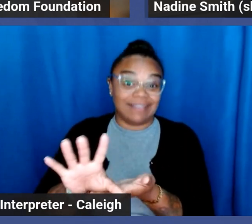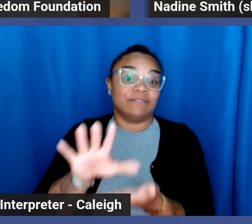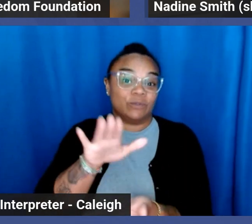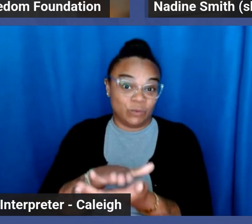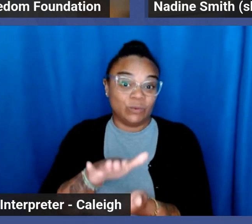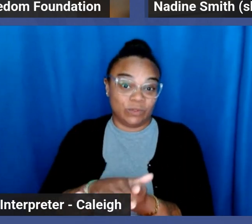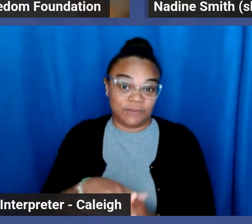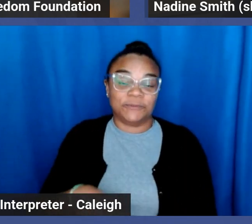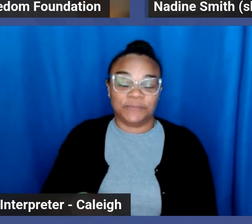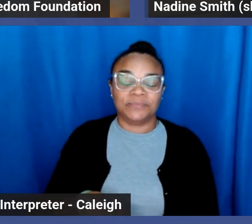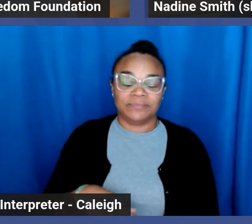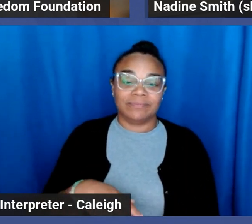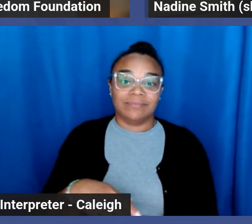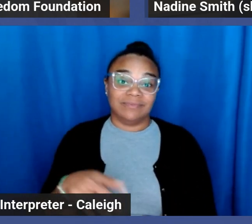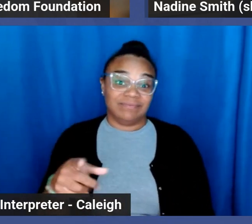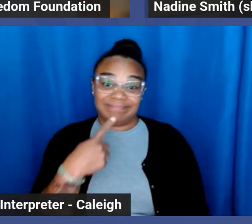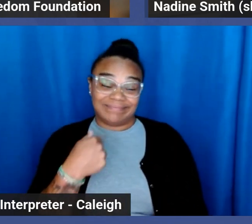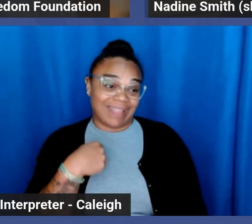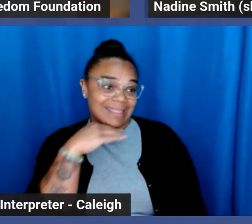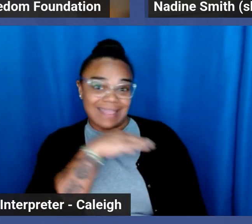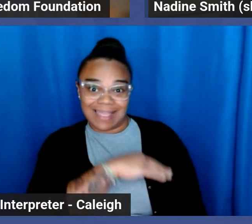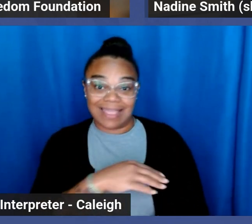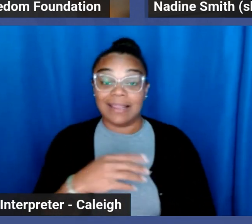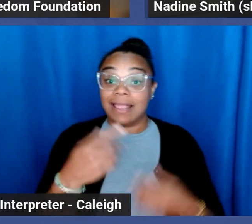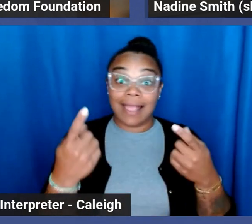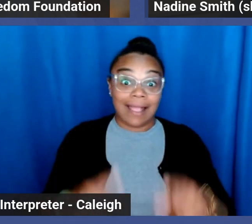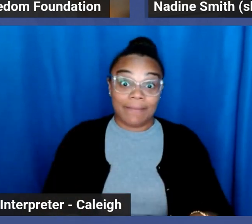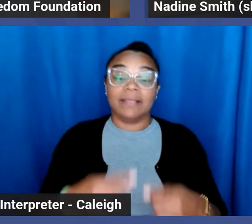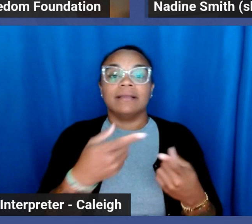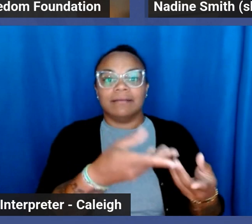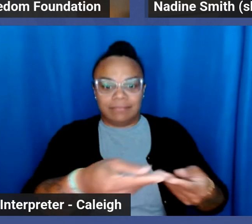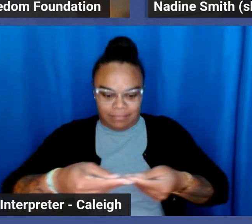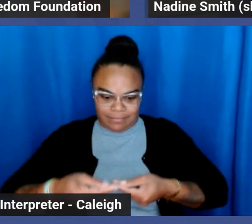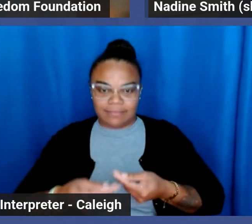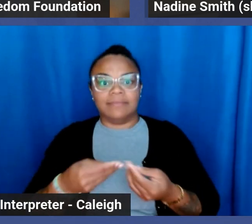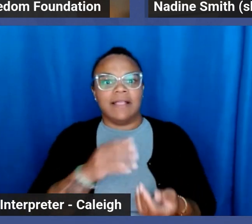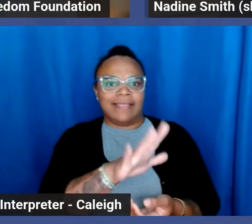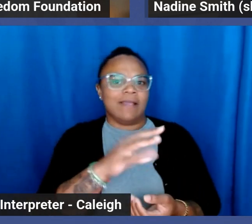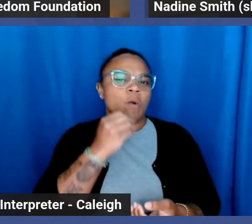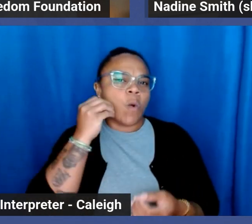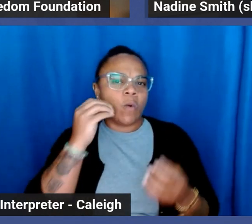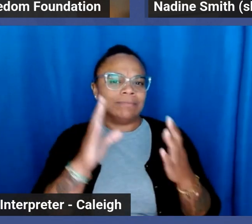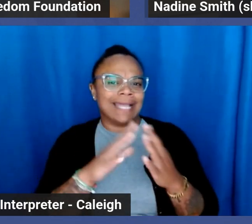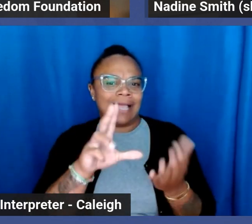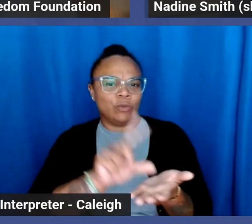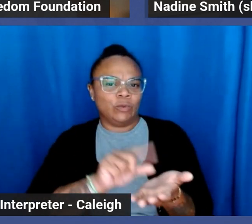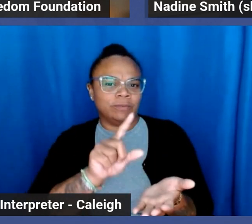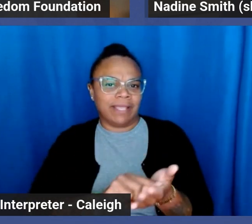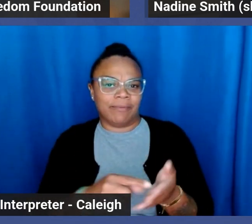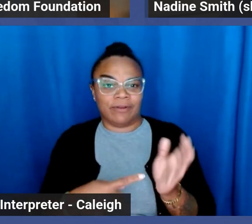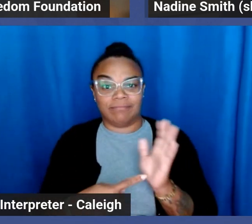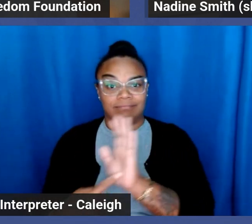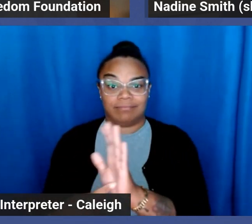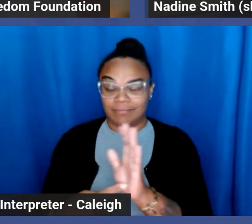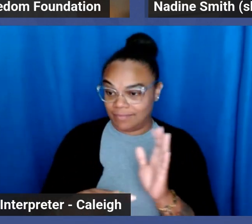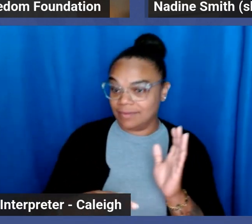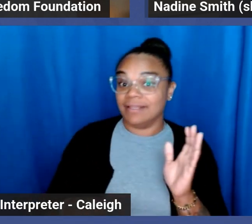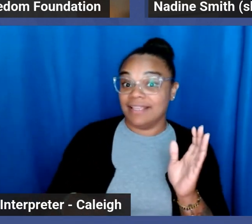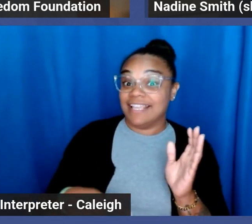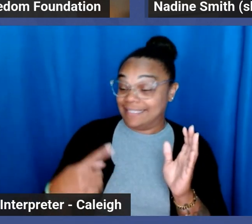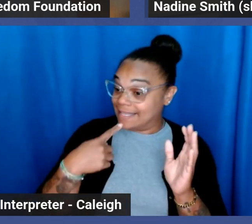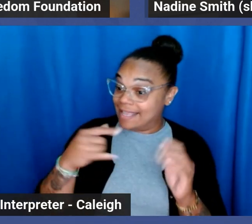put the newspaper from my hometown in front of me and told me that if I did not give up names and